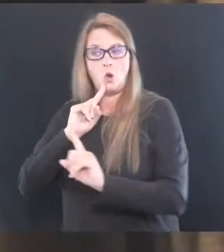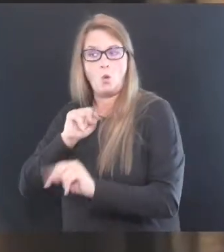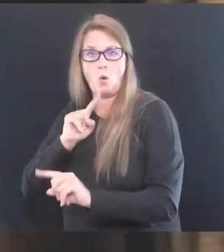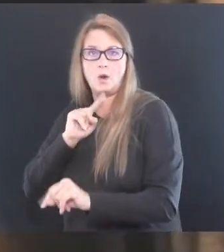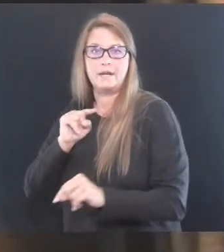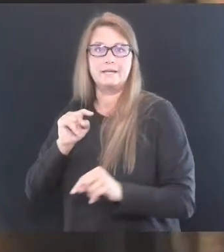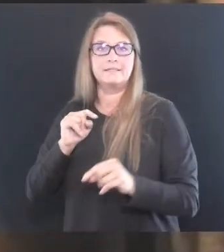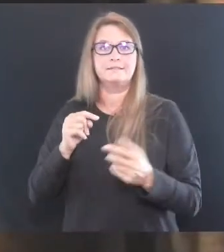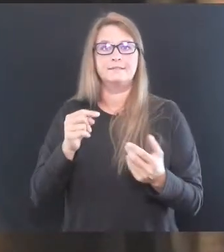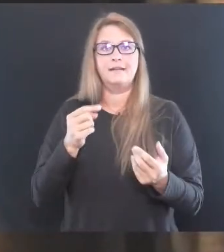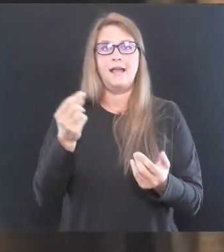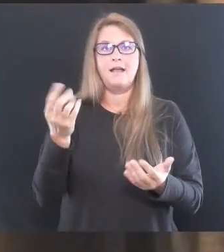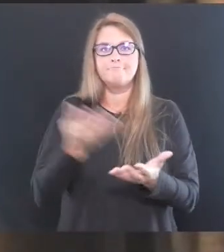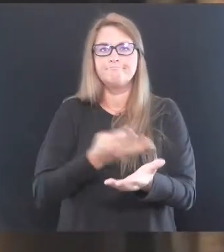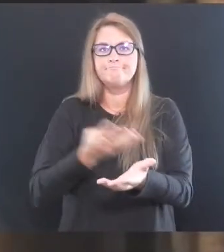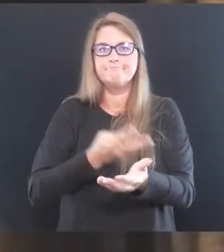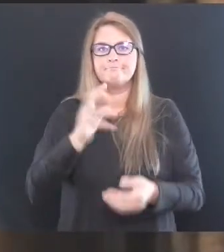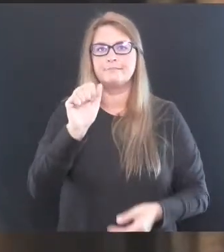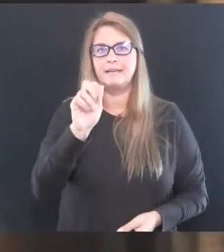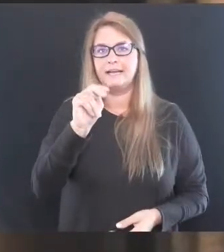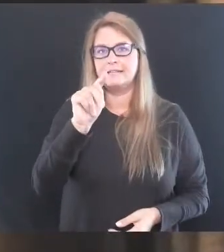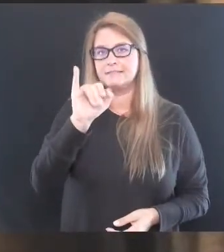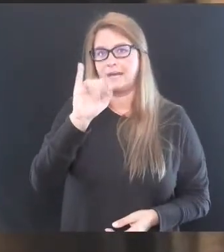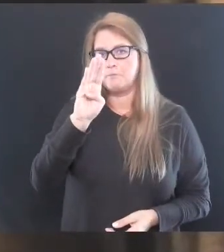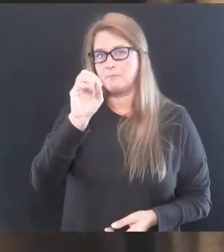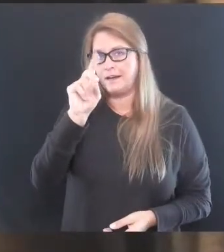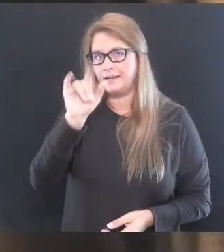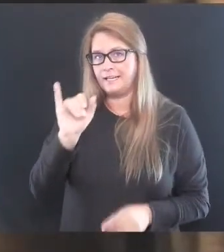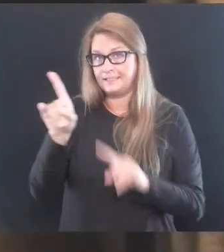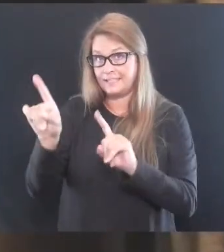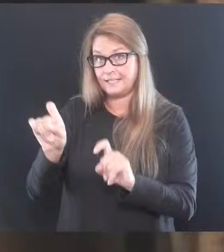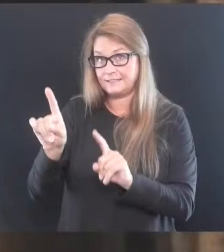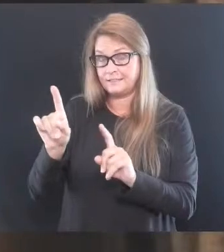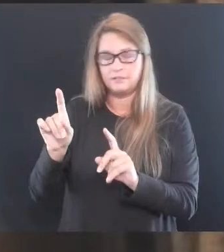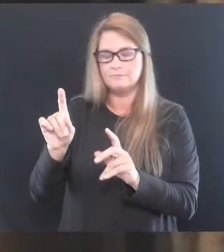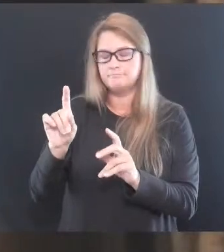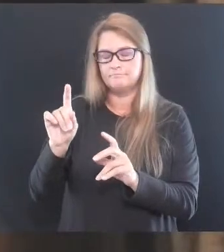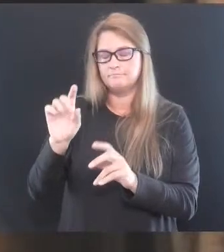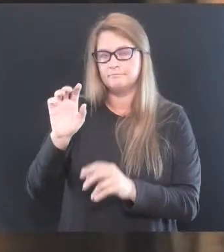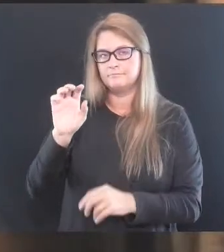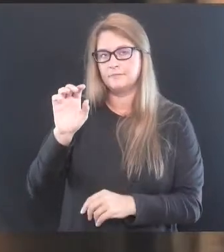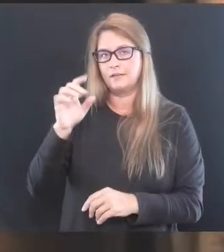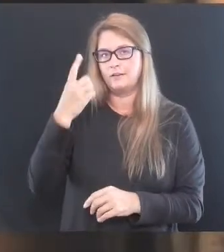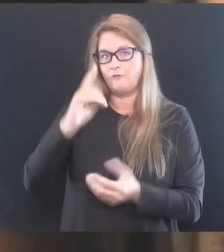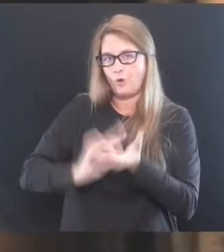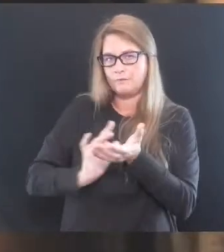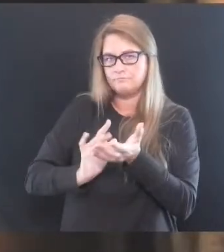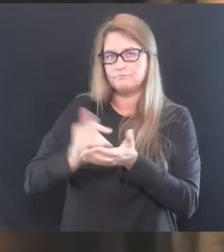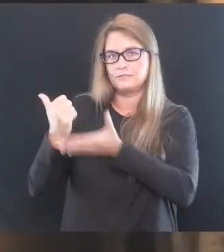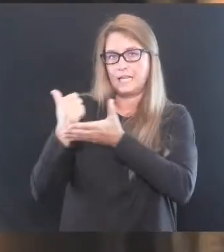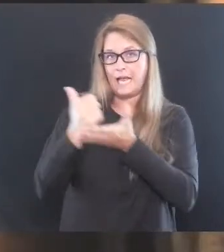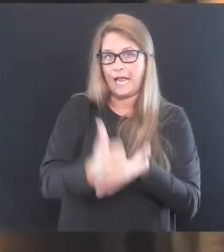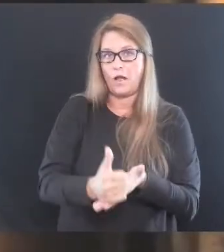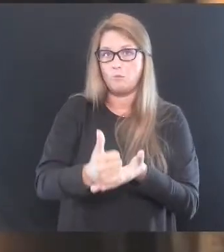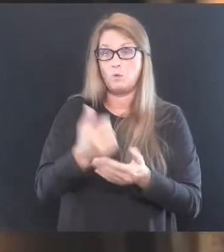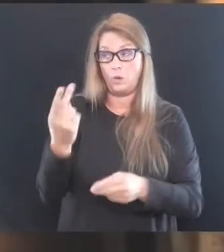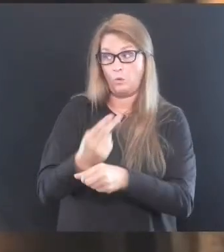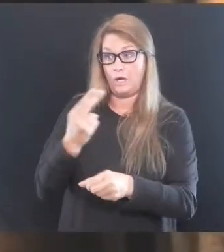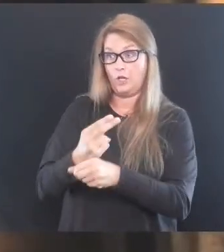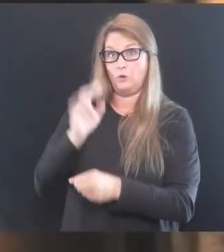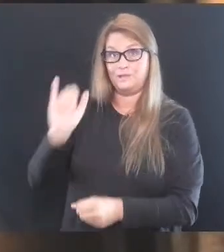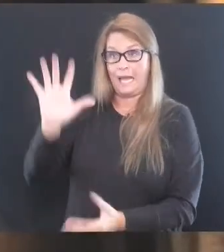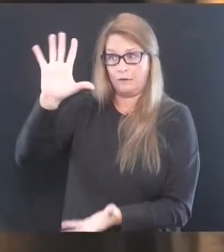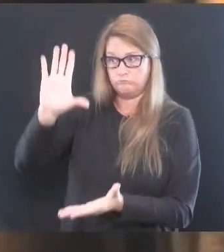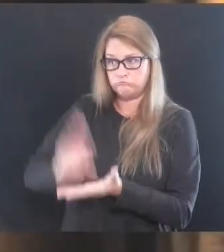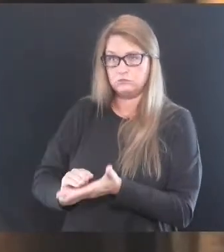of monoclonal antibodies, which we absolutely want to see used to their fullest capacity, because